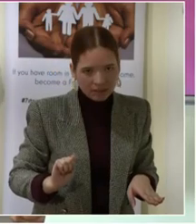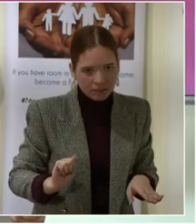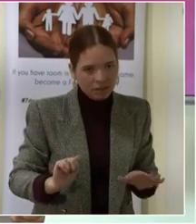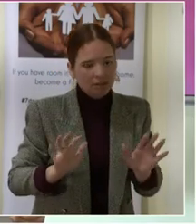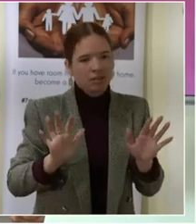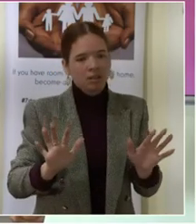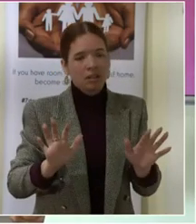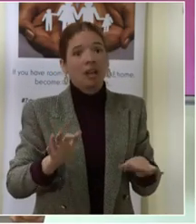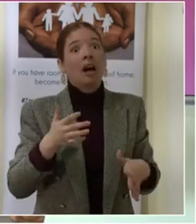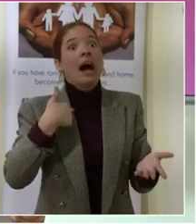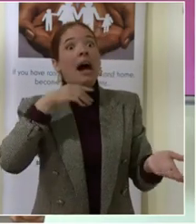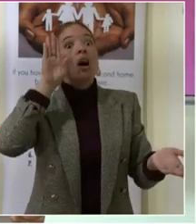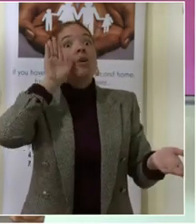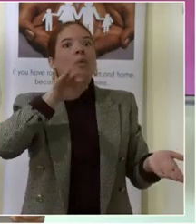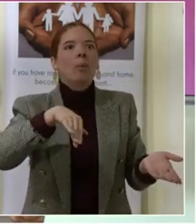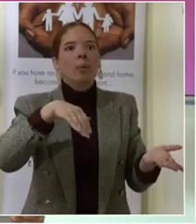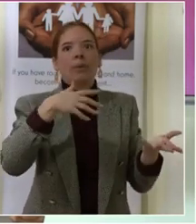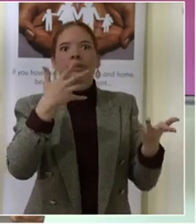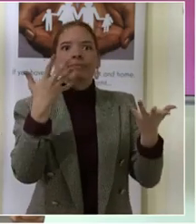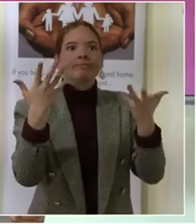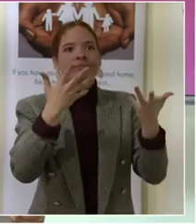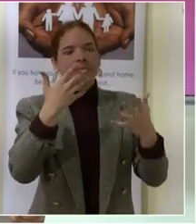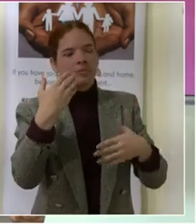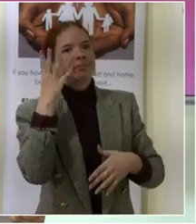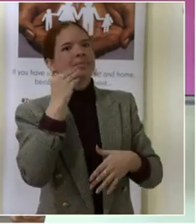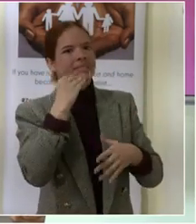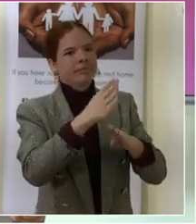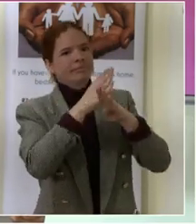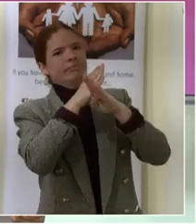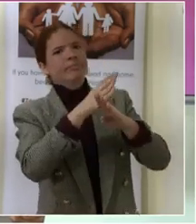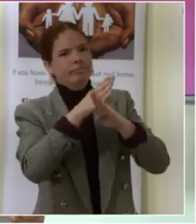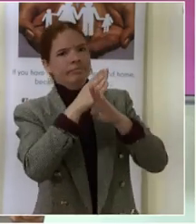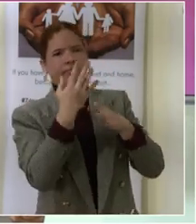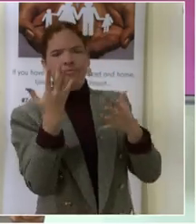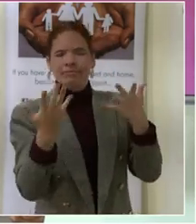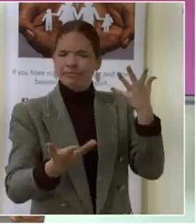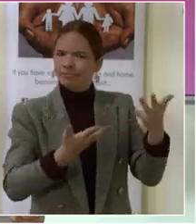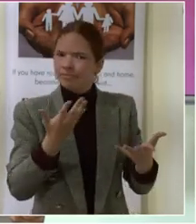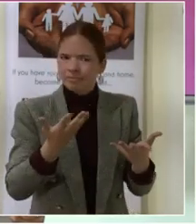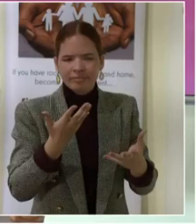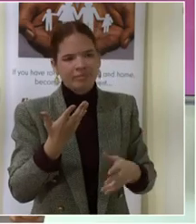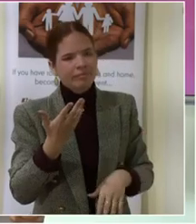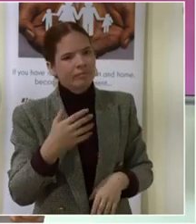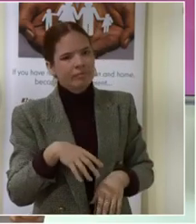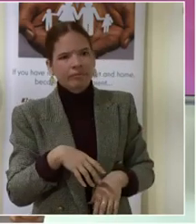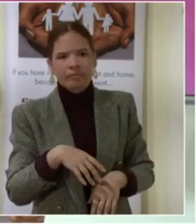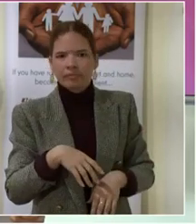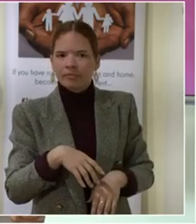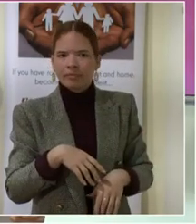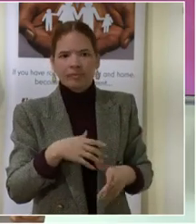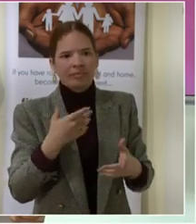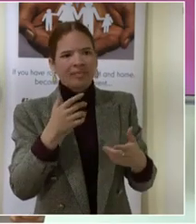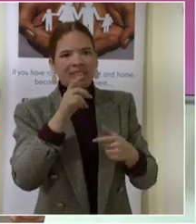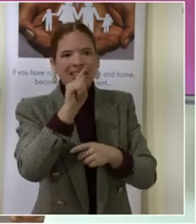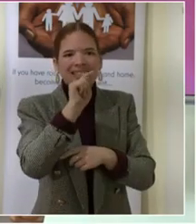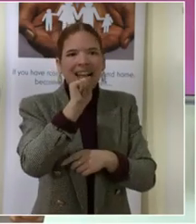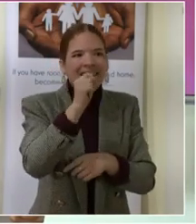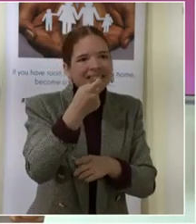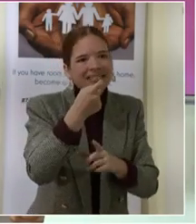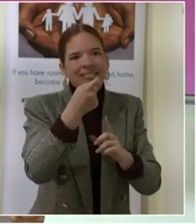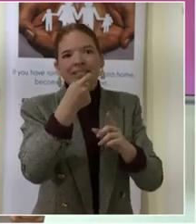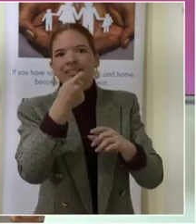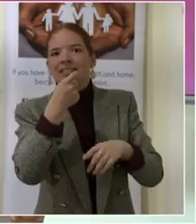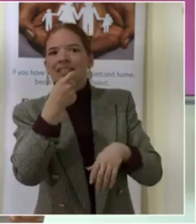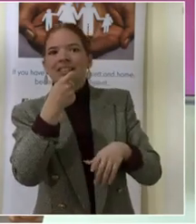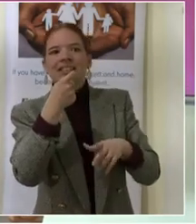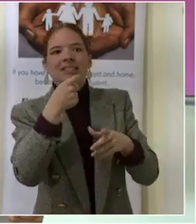riders. We continue to have a rider on our ability that prevents us from being able to tax and regulate marijuana, which quite